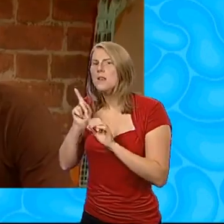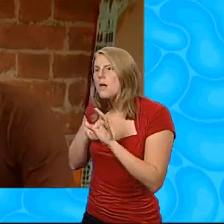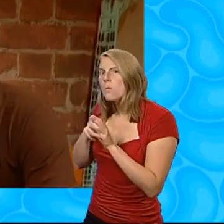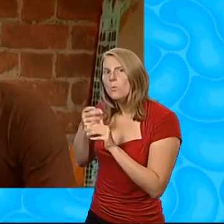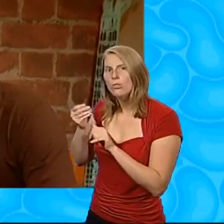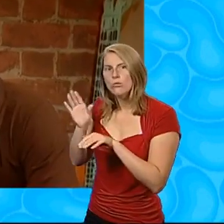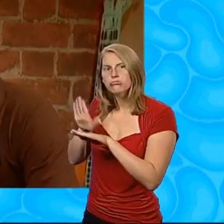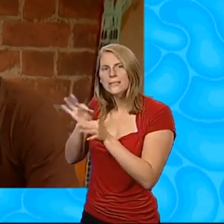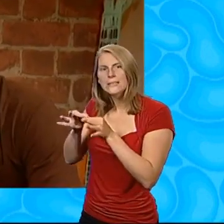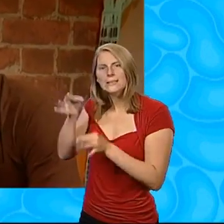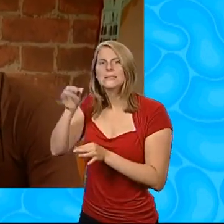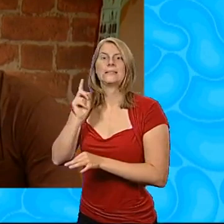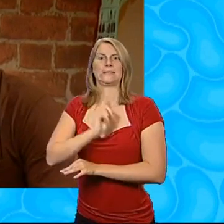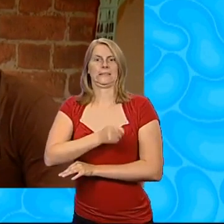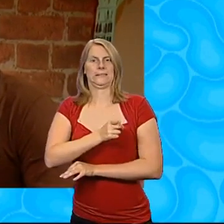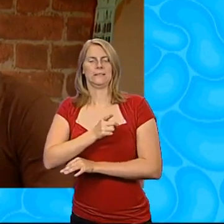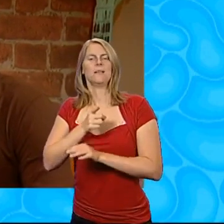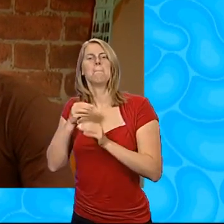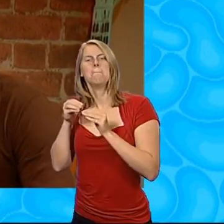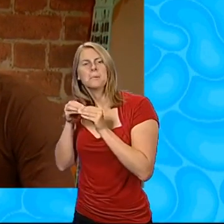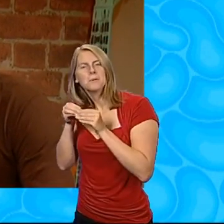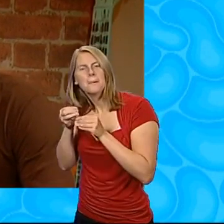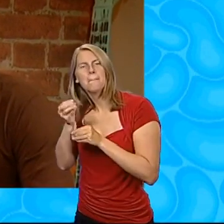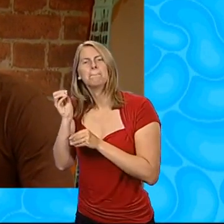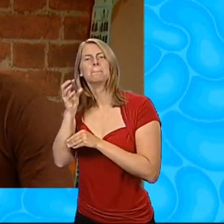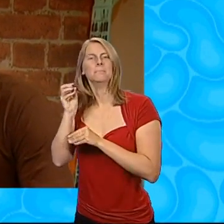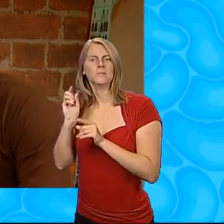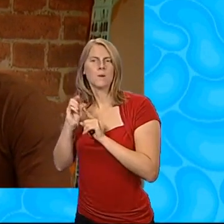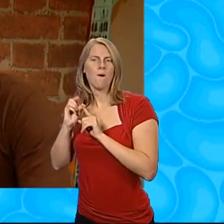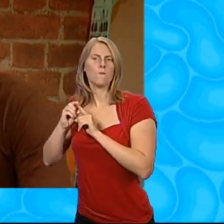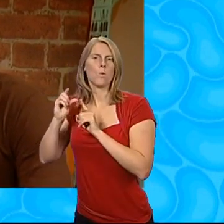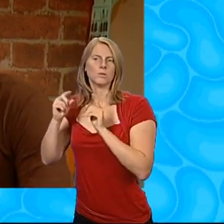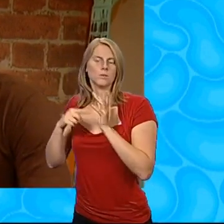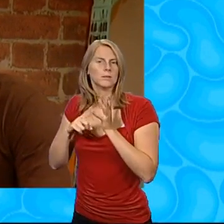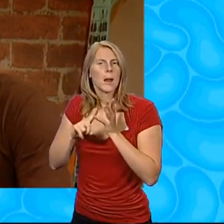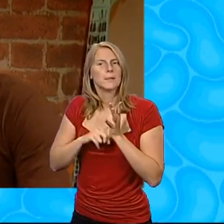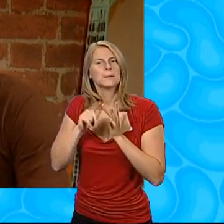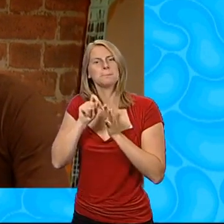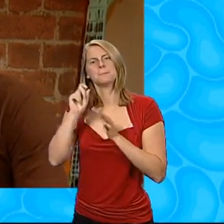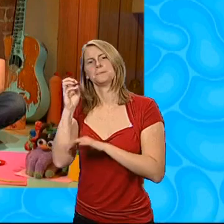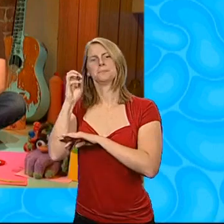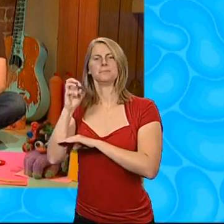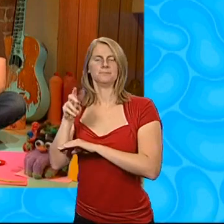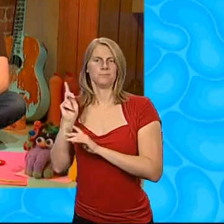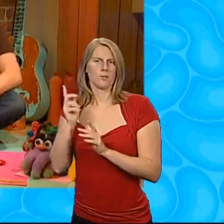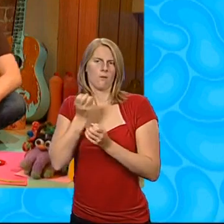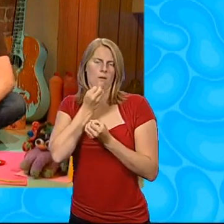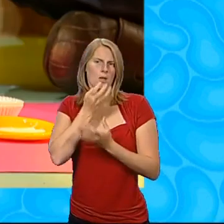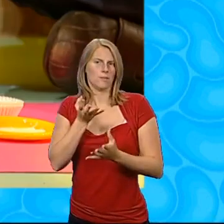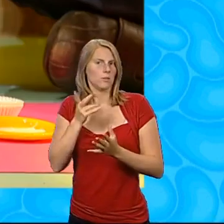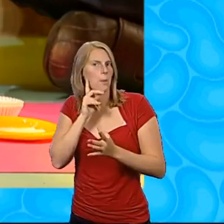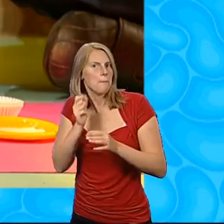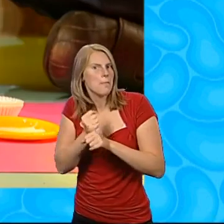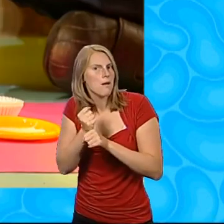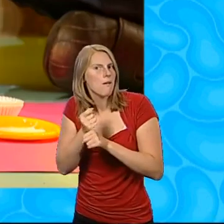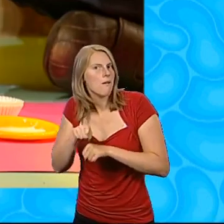So buttercups, daffodils, tulips, all lovely flowers. So why don't we make a lovely big colourful one? How about that? Yeah.